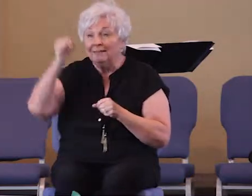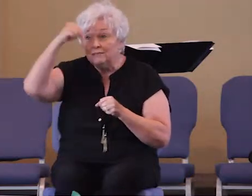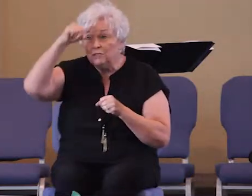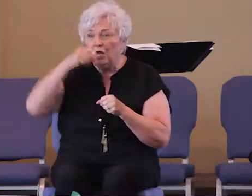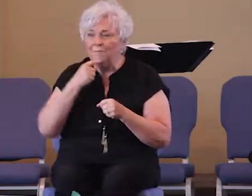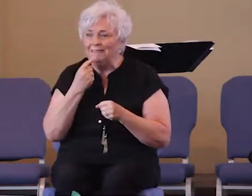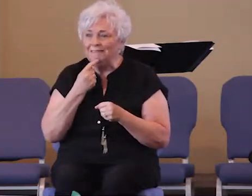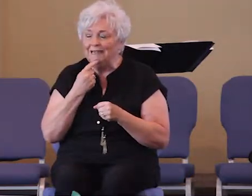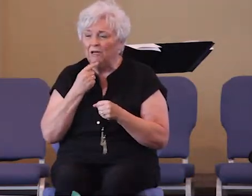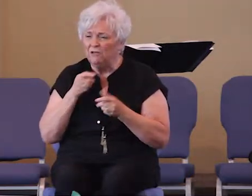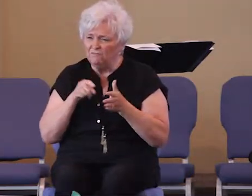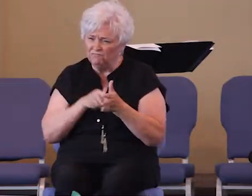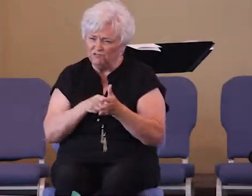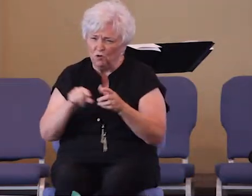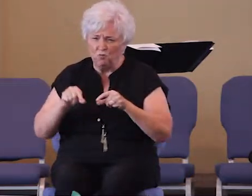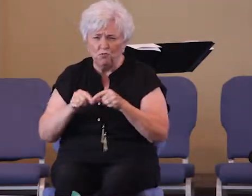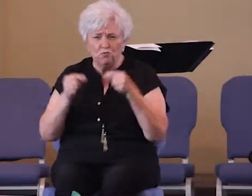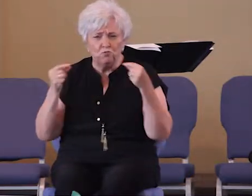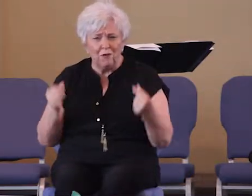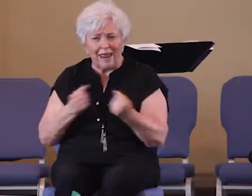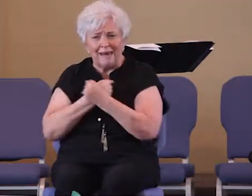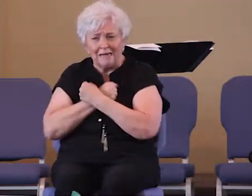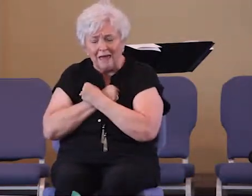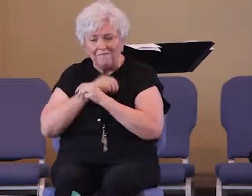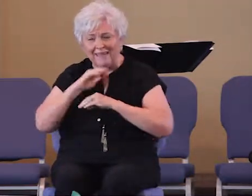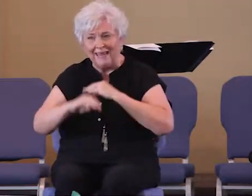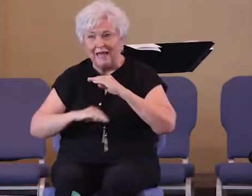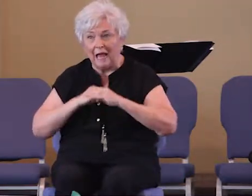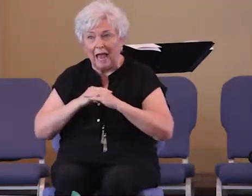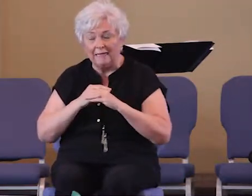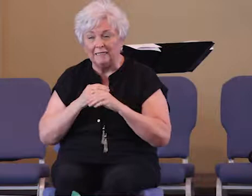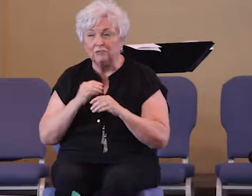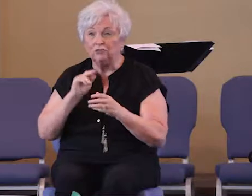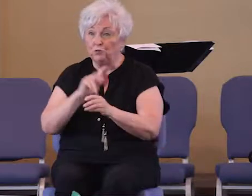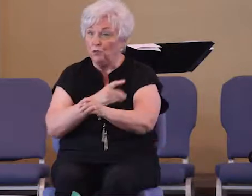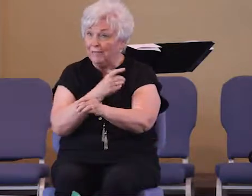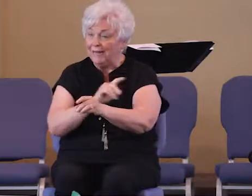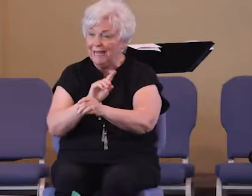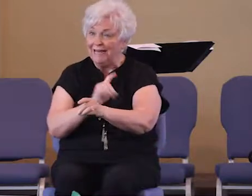shown great loving kindness to your servant David, my father.